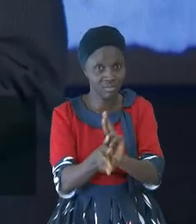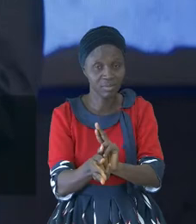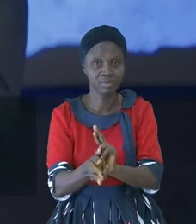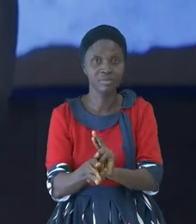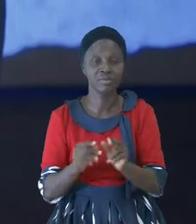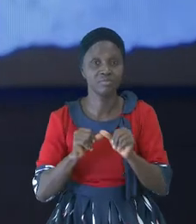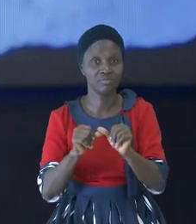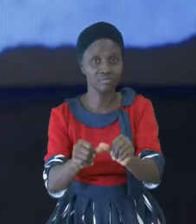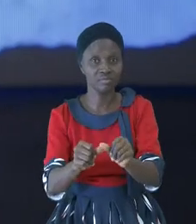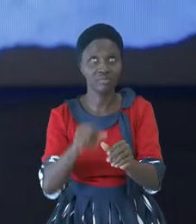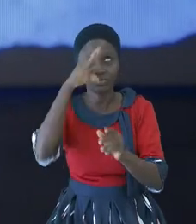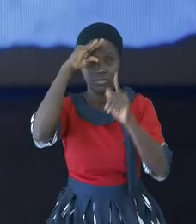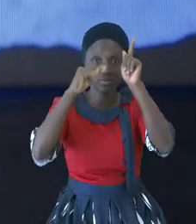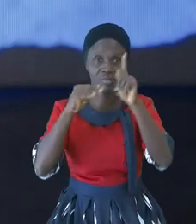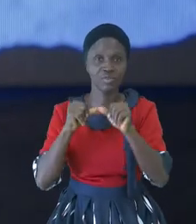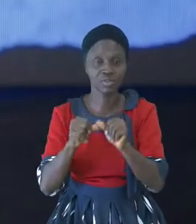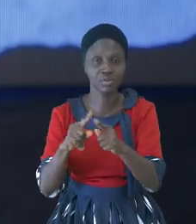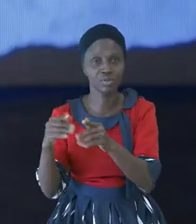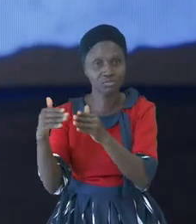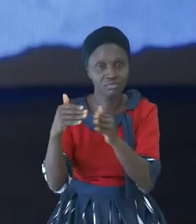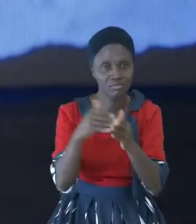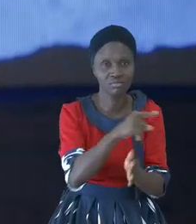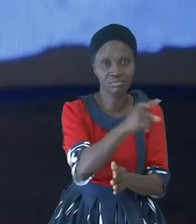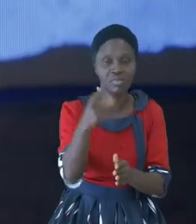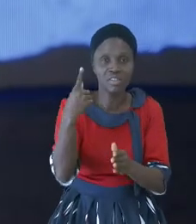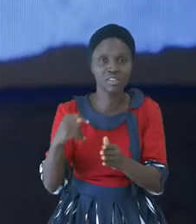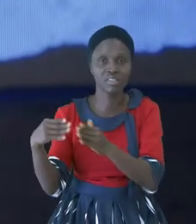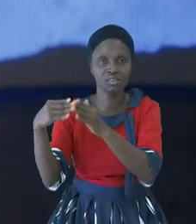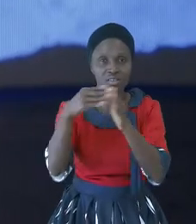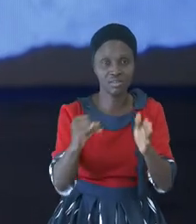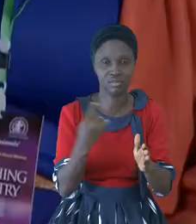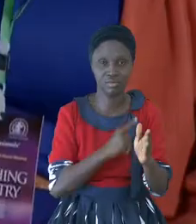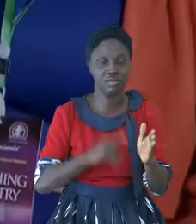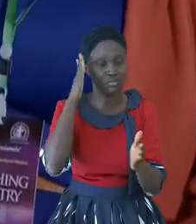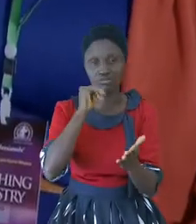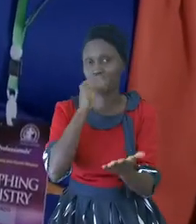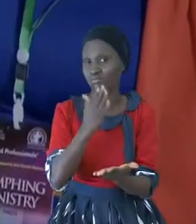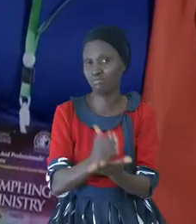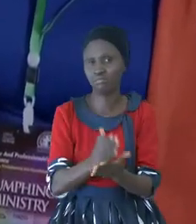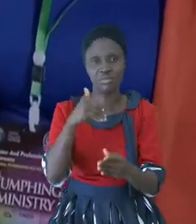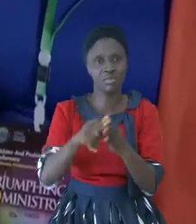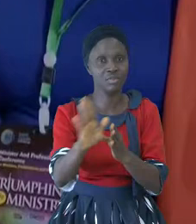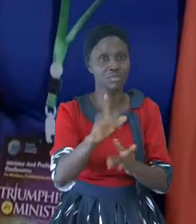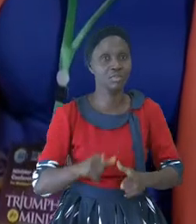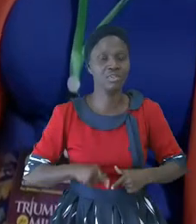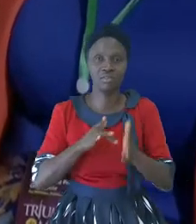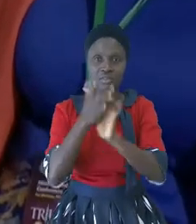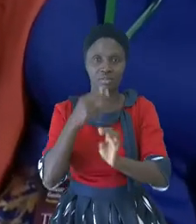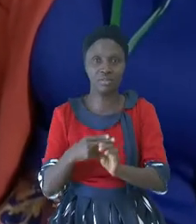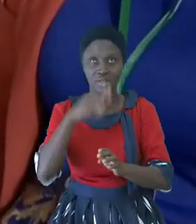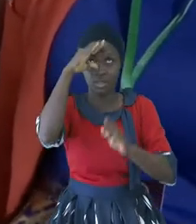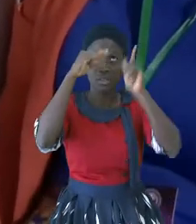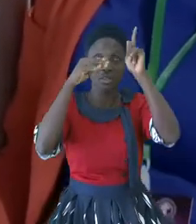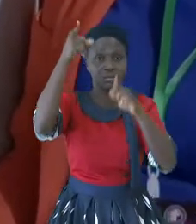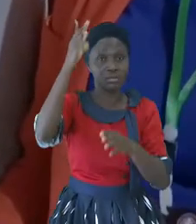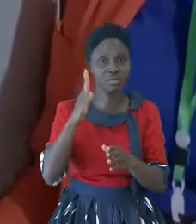on leading you. The leading of the Lord will never stop in your life. He leadeth me